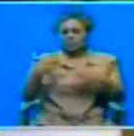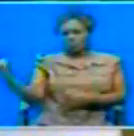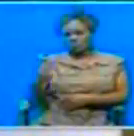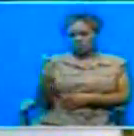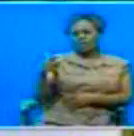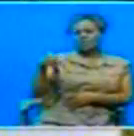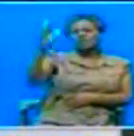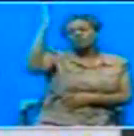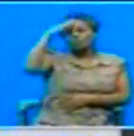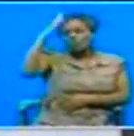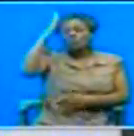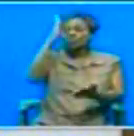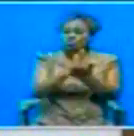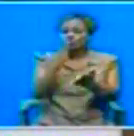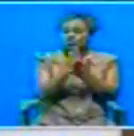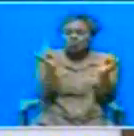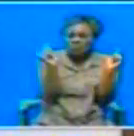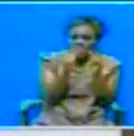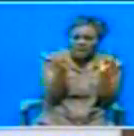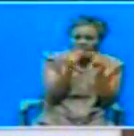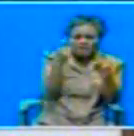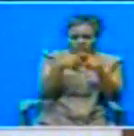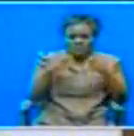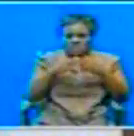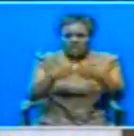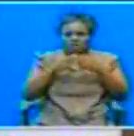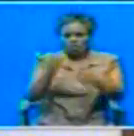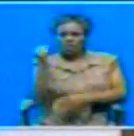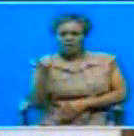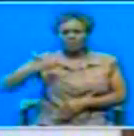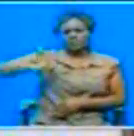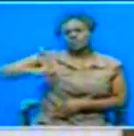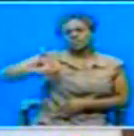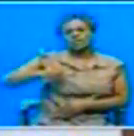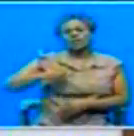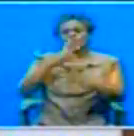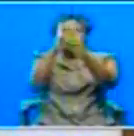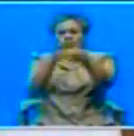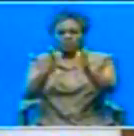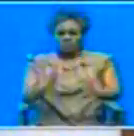Fatima know their hidden scars from sexual assault. Ashamwilu, KTN.